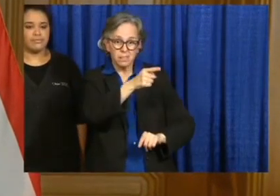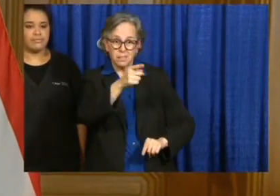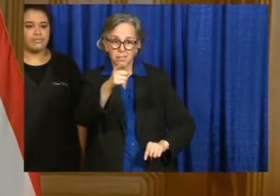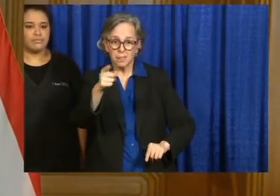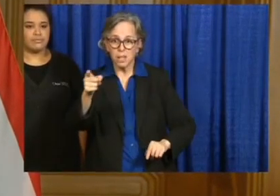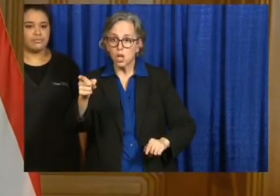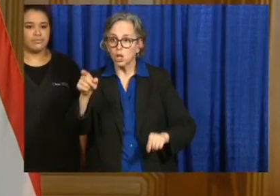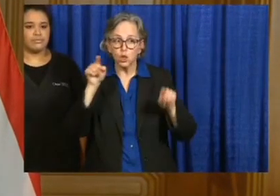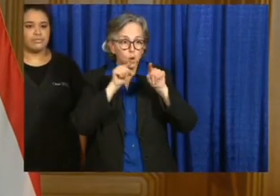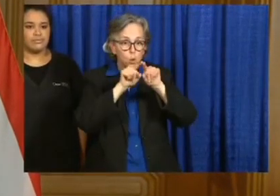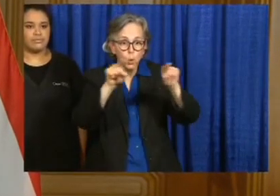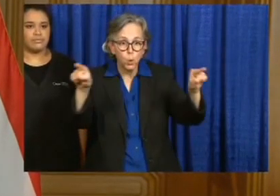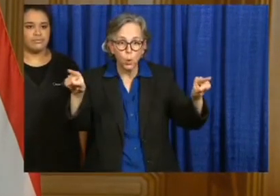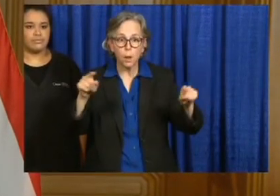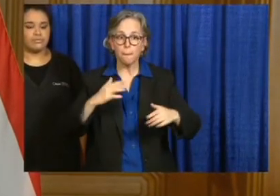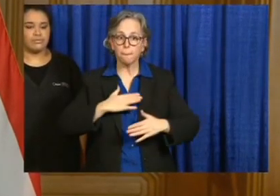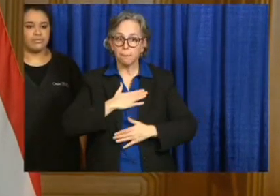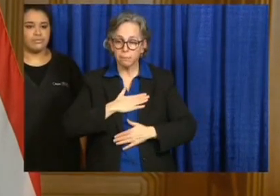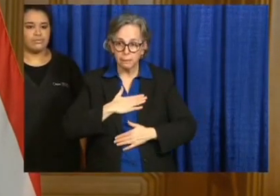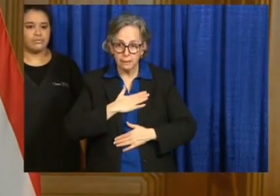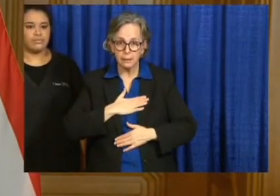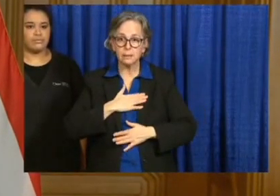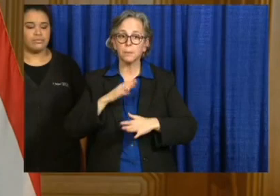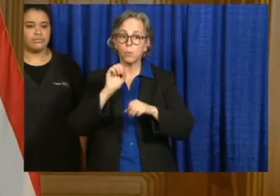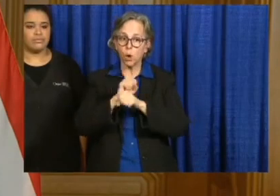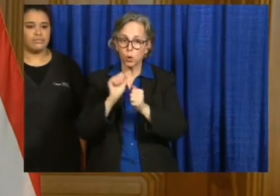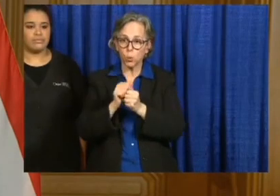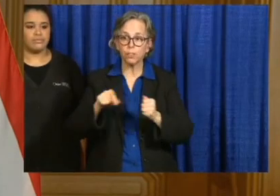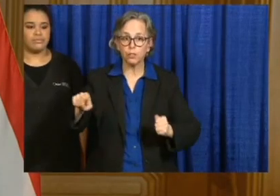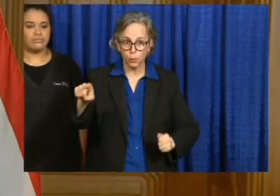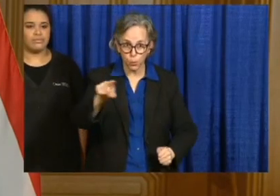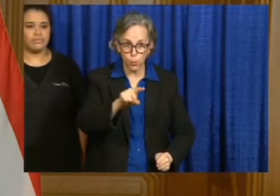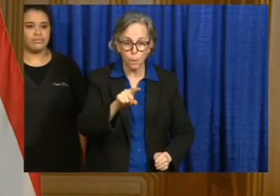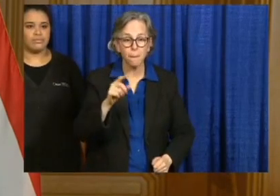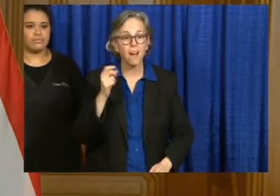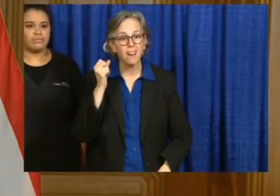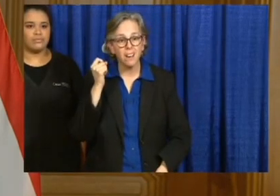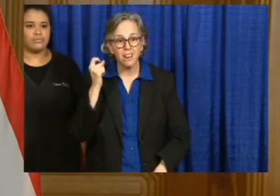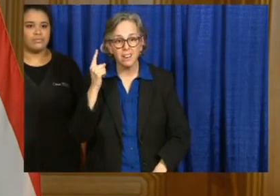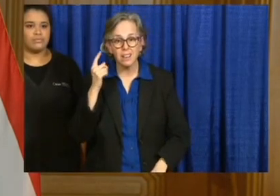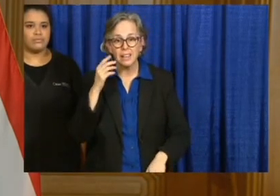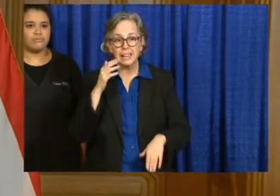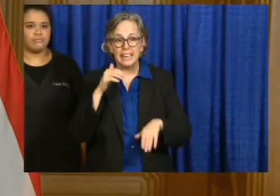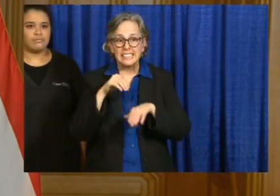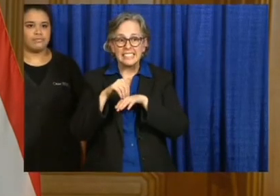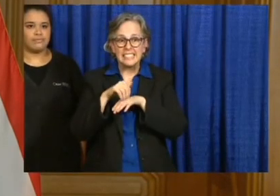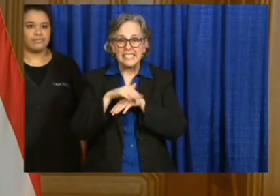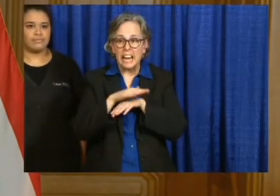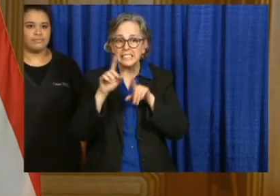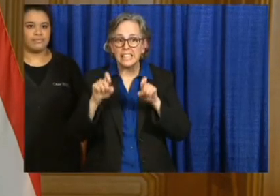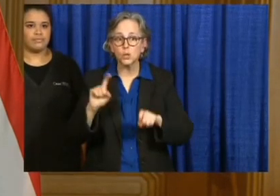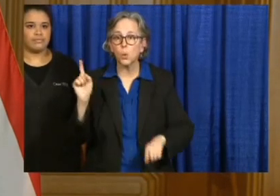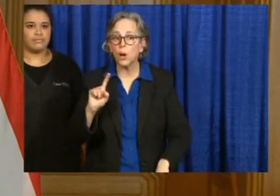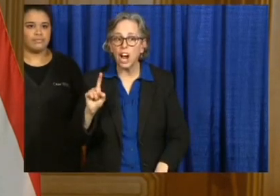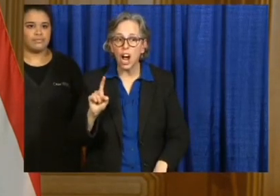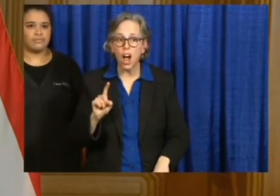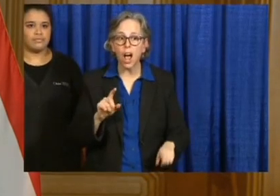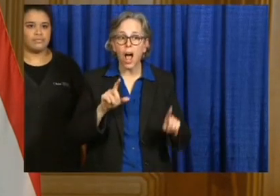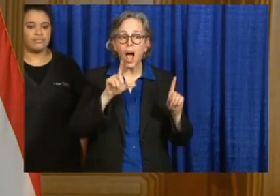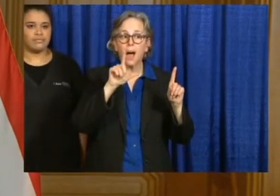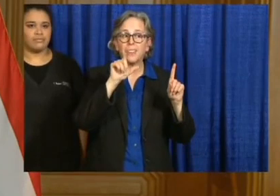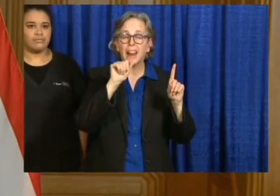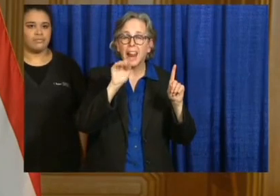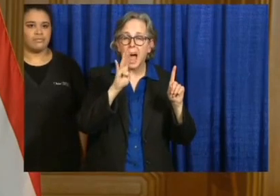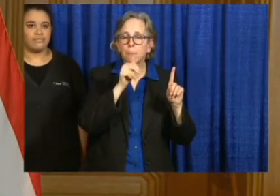you, but please, please do not send these tests to a lab that takes 5 or 6 days to get it back. We